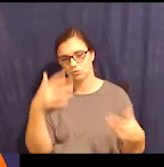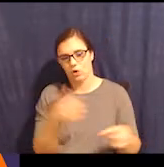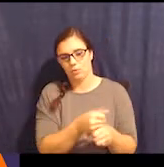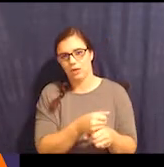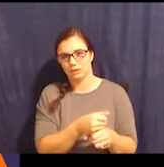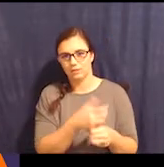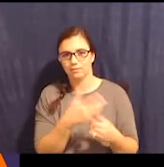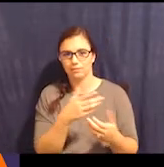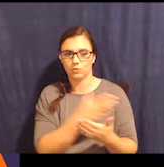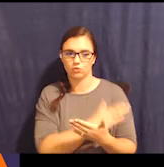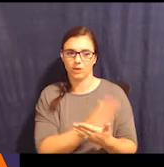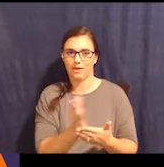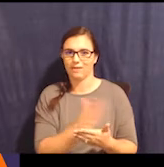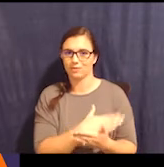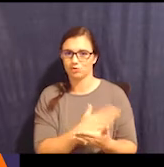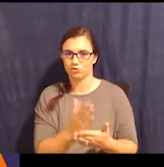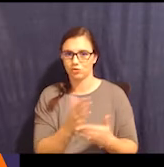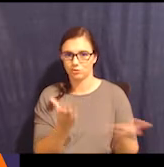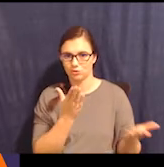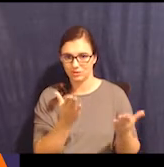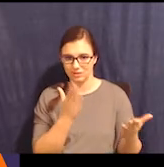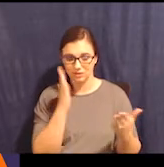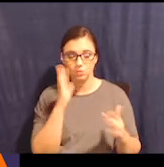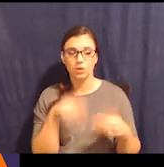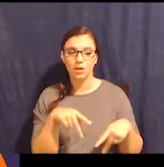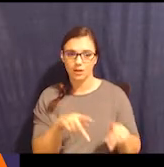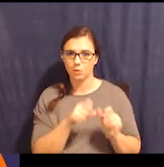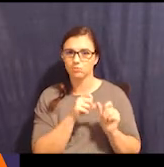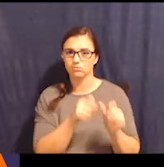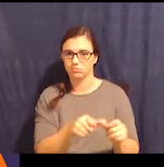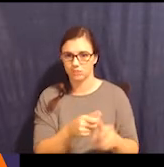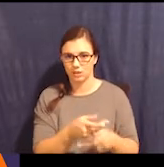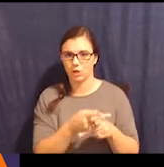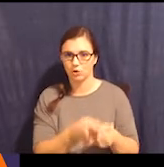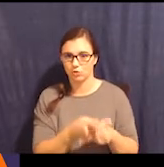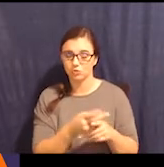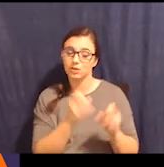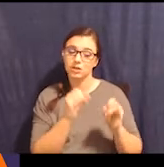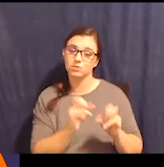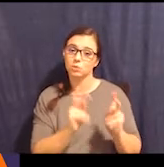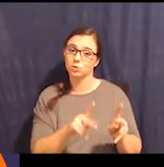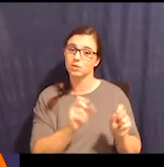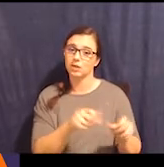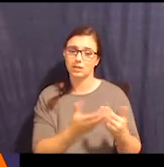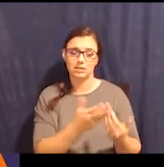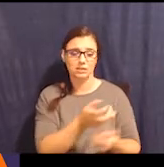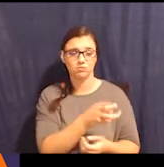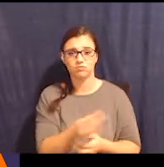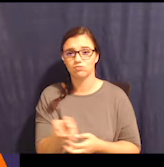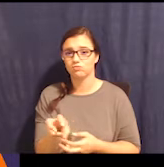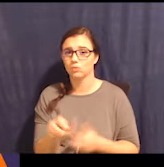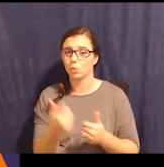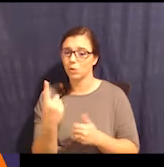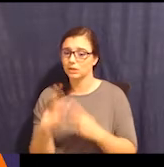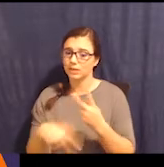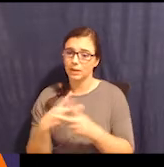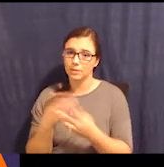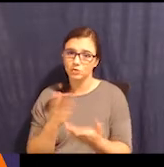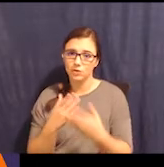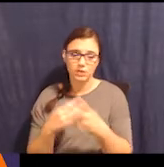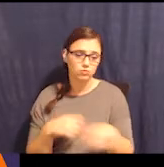care because an individual can transfer easily from one type of service to another type of service as their needs